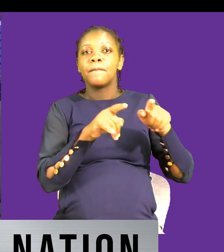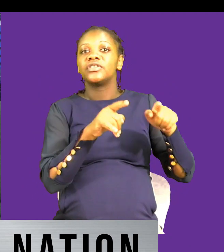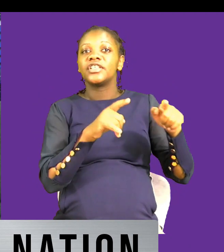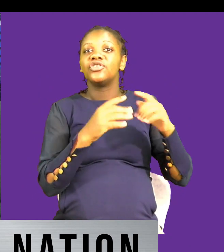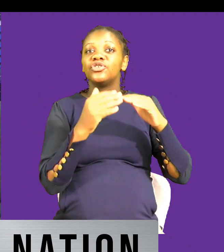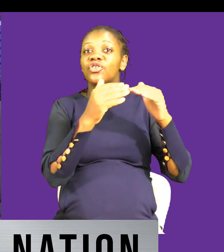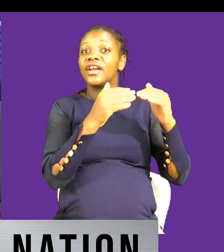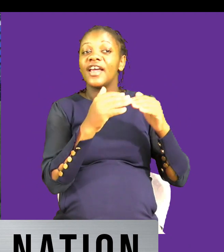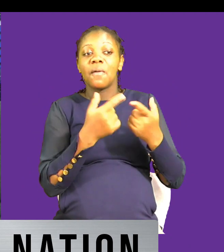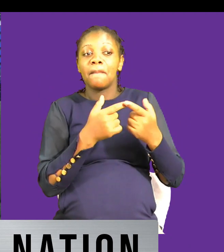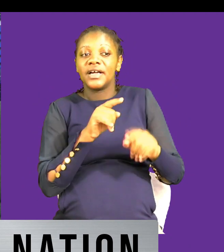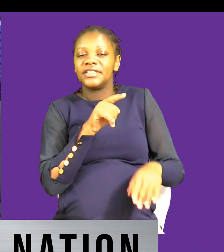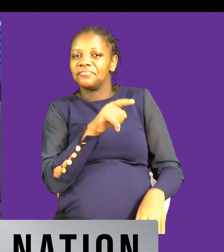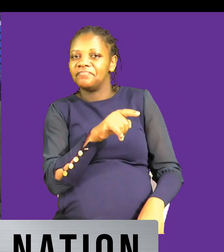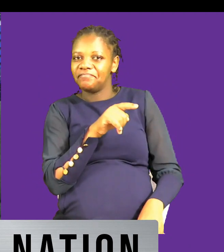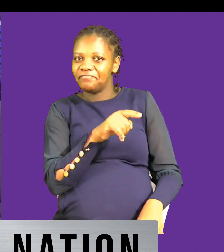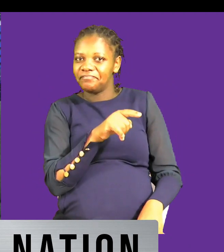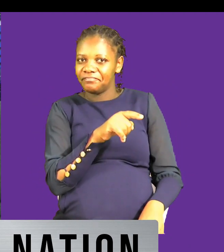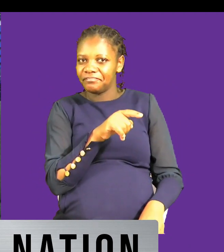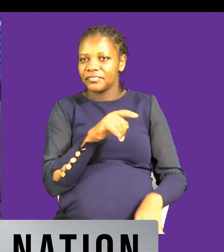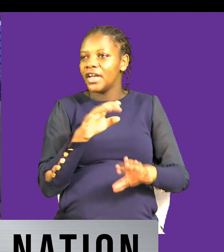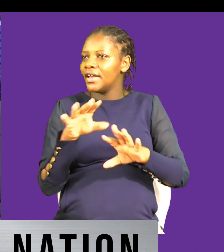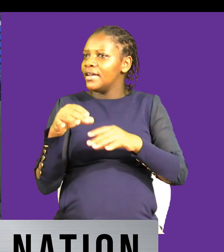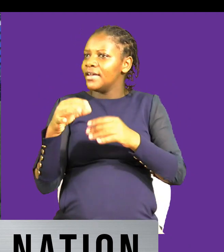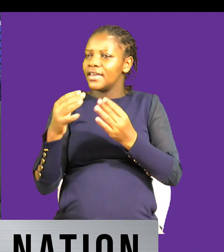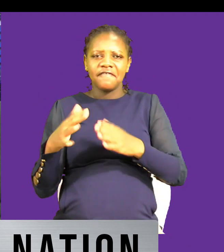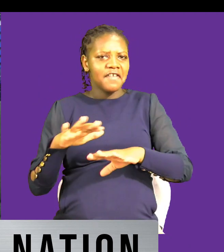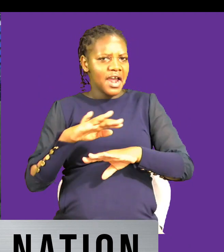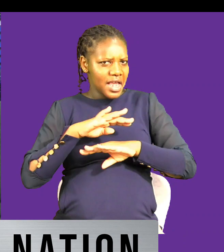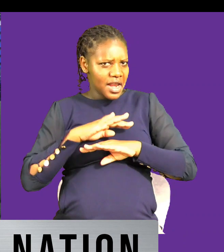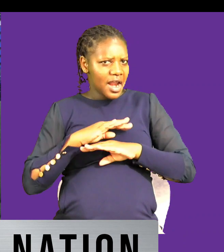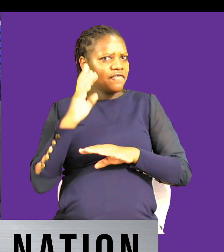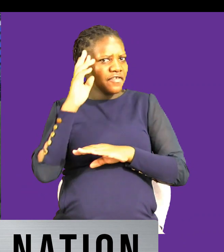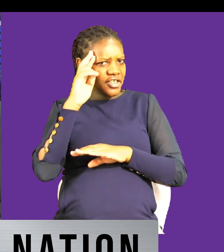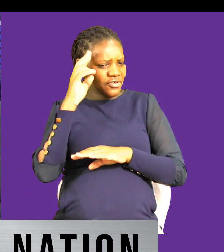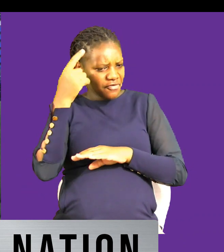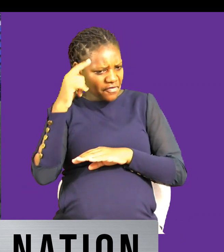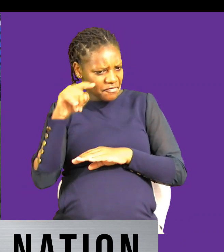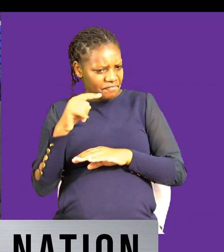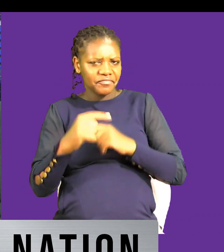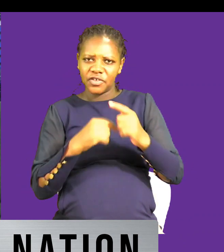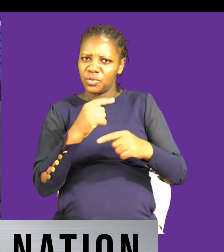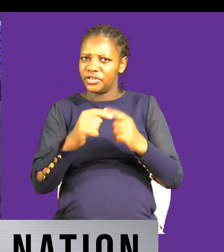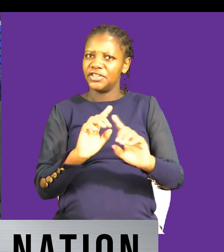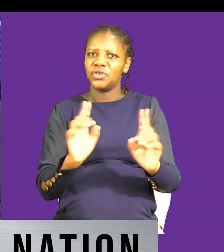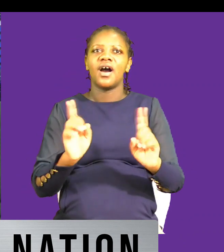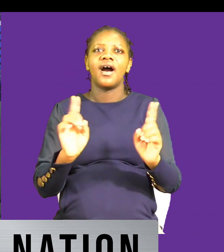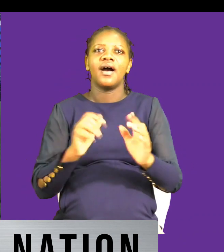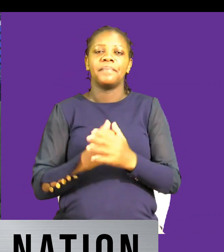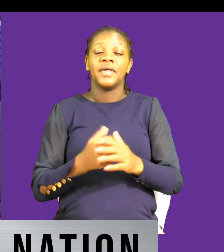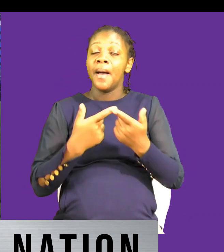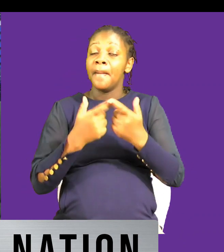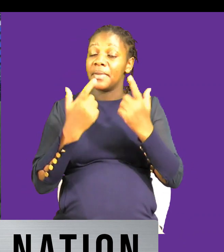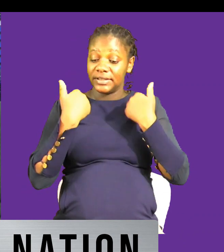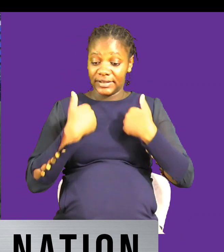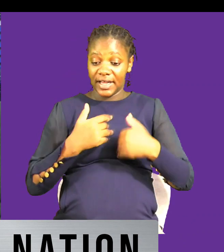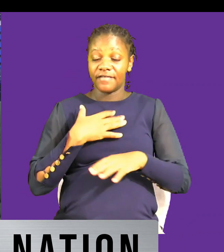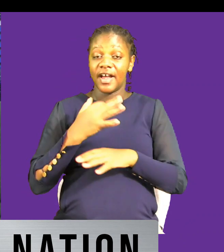give enough should I call it, meat for this thing to run further. Right. And this is, Jonah, the question. They had